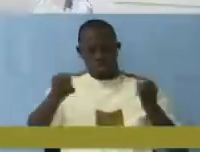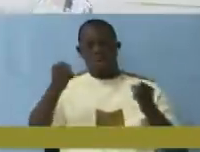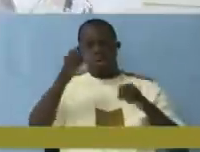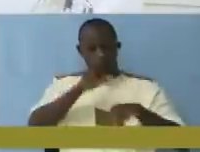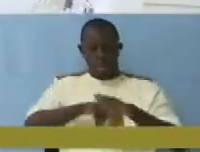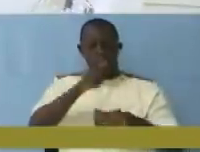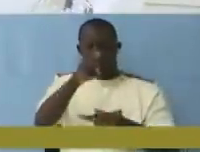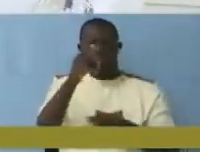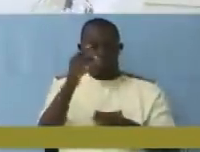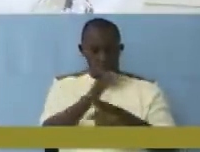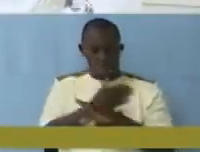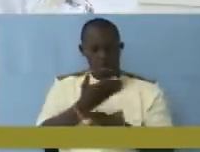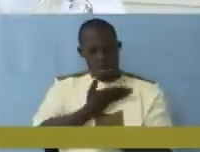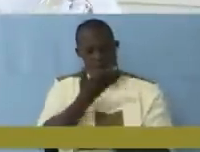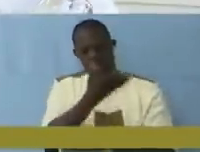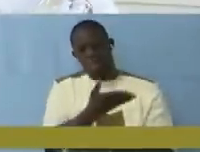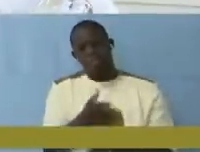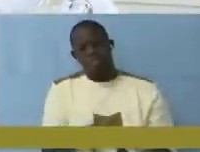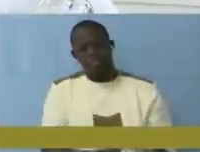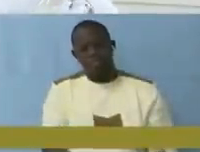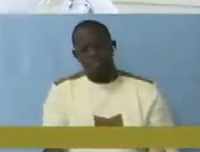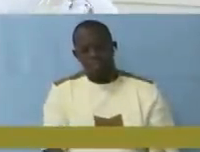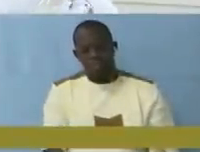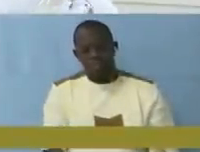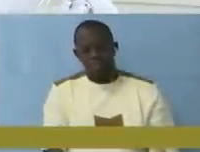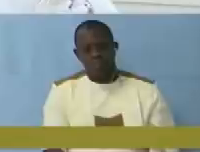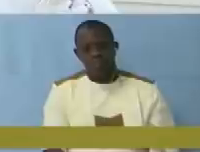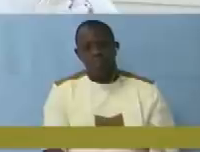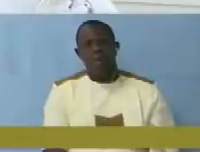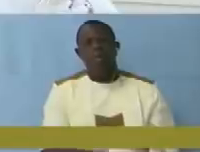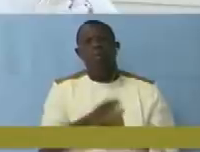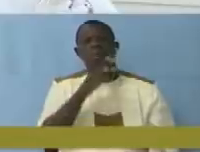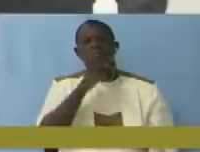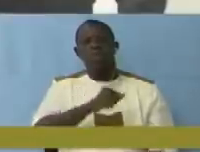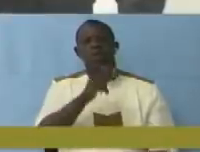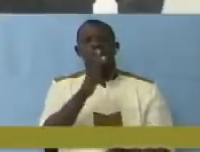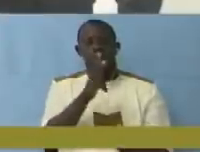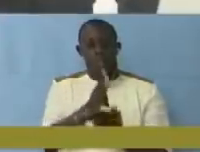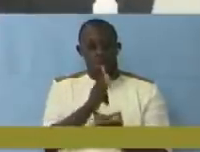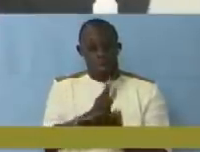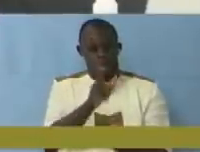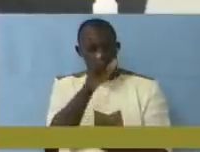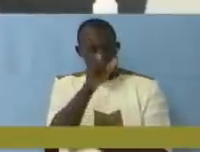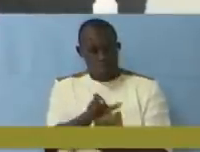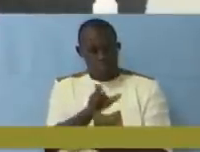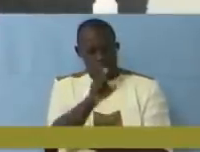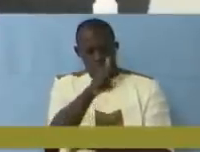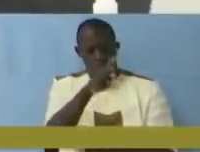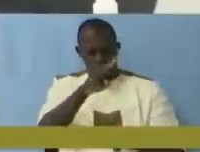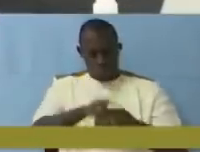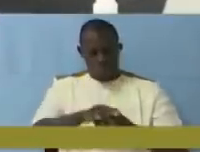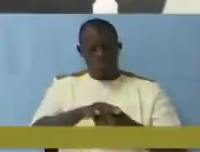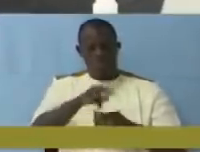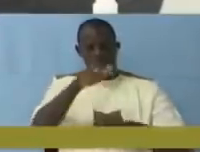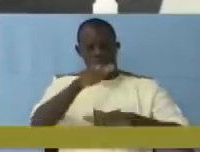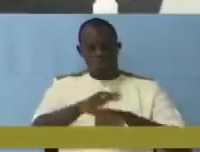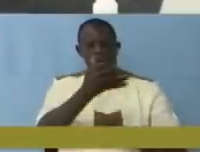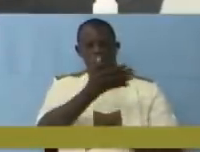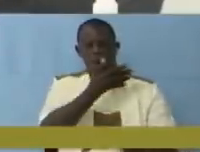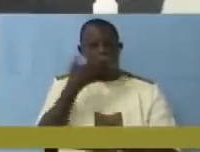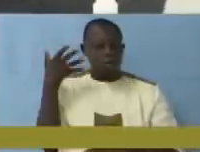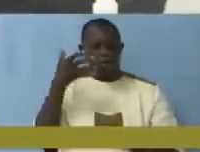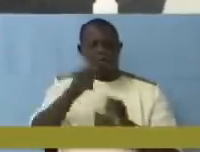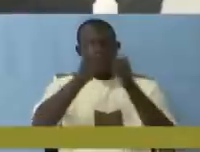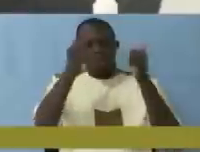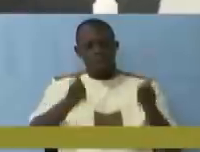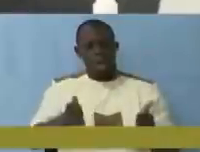there is already there. Mr. Witness, you are the one on the hot seat. It's not.